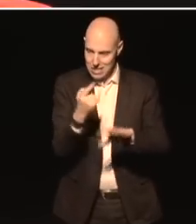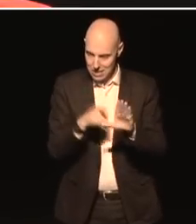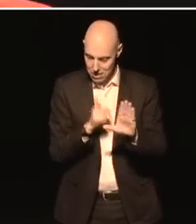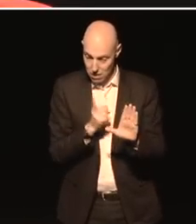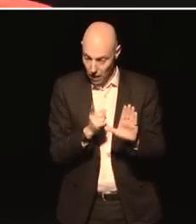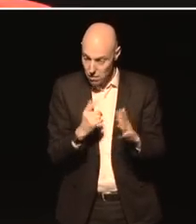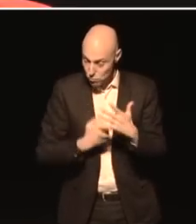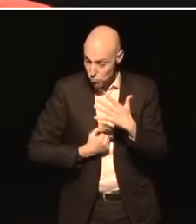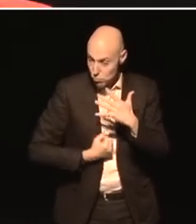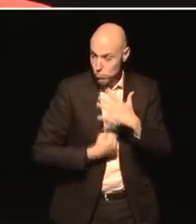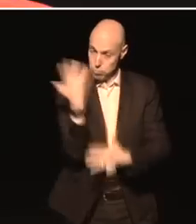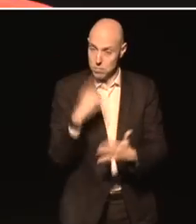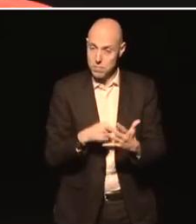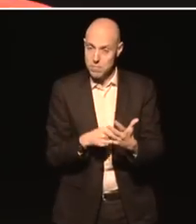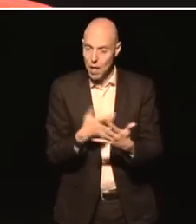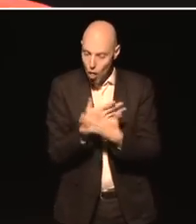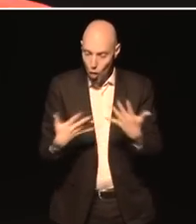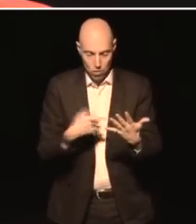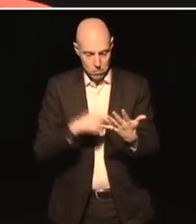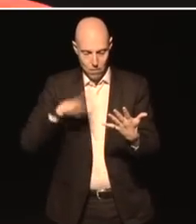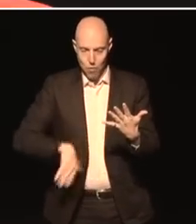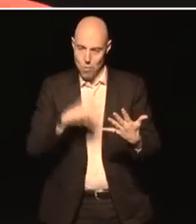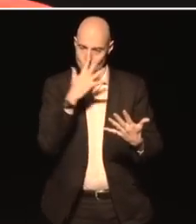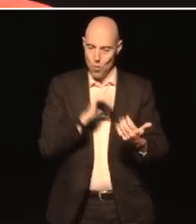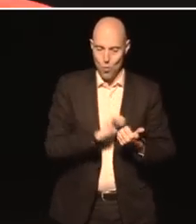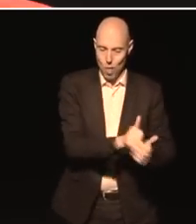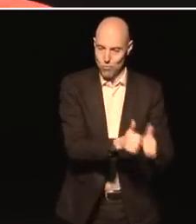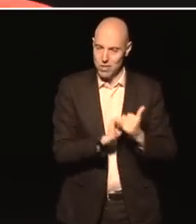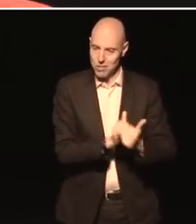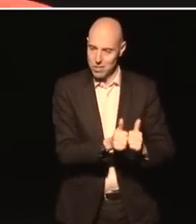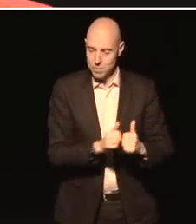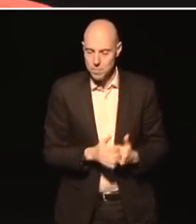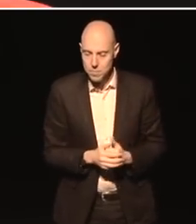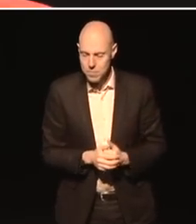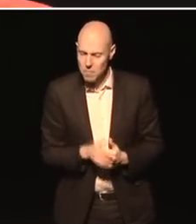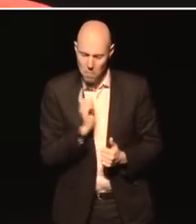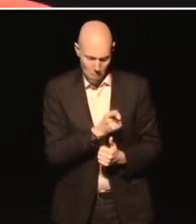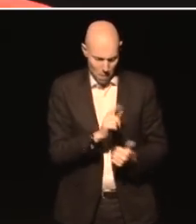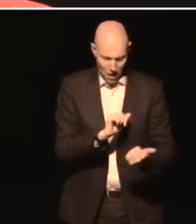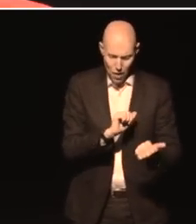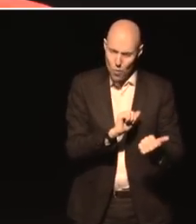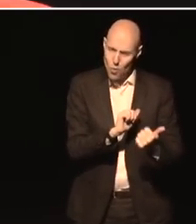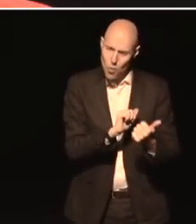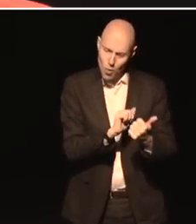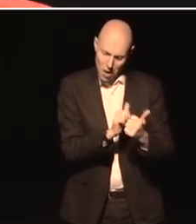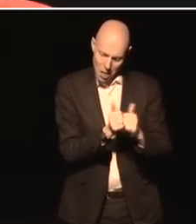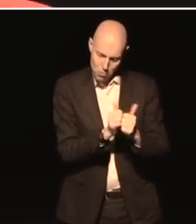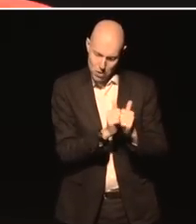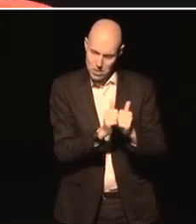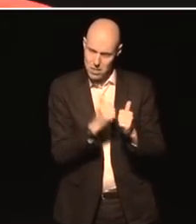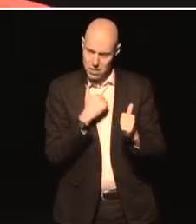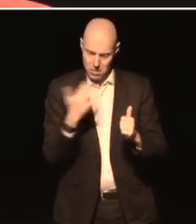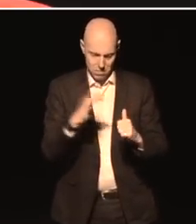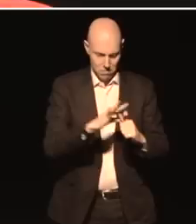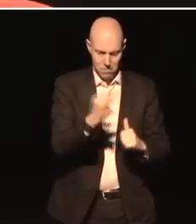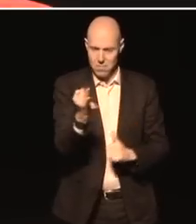lot of that progress is very much down to collaboration. And so the collaboration I'd like to talk about,